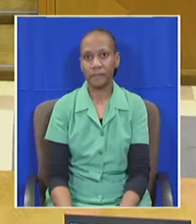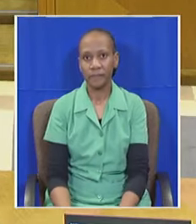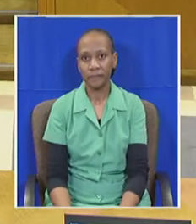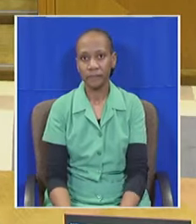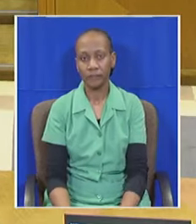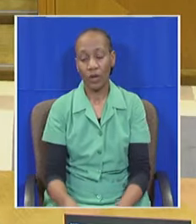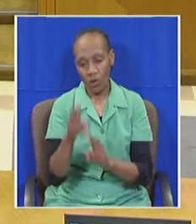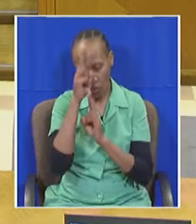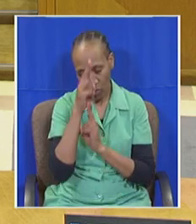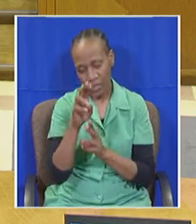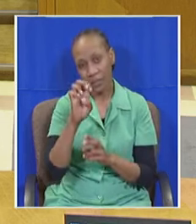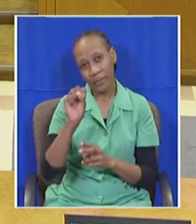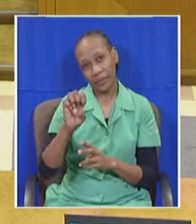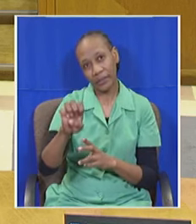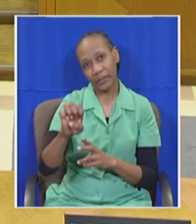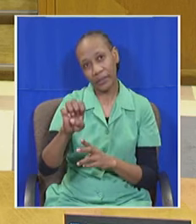Honorable Estation, IFP.